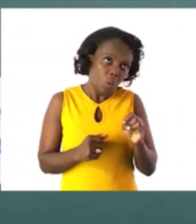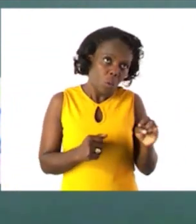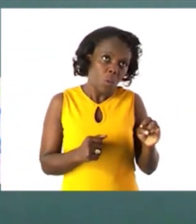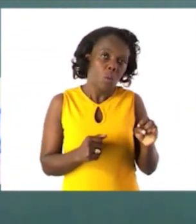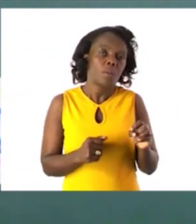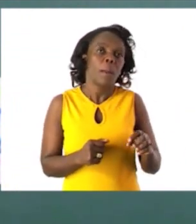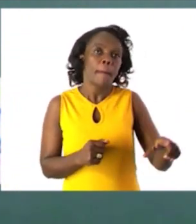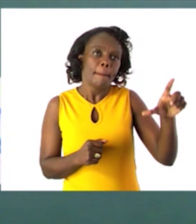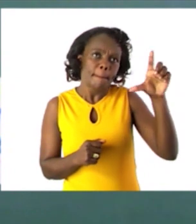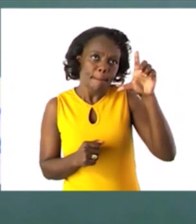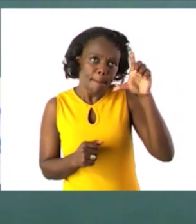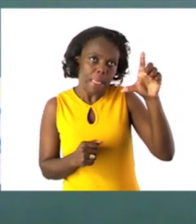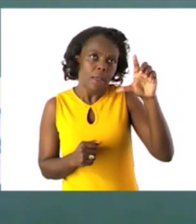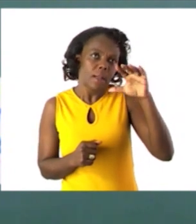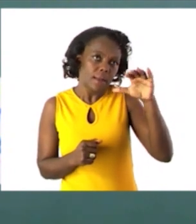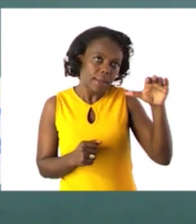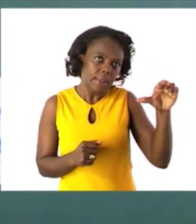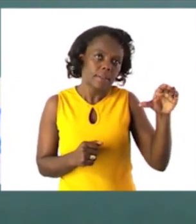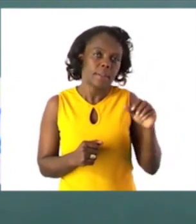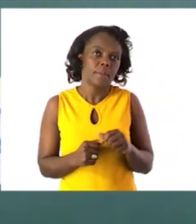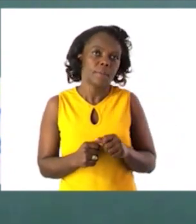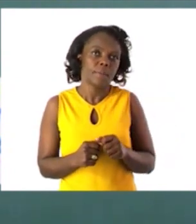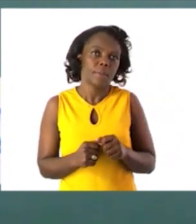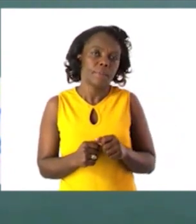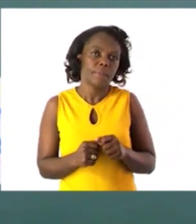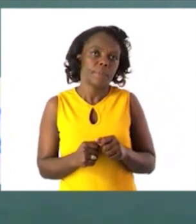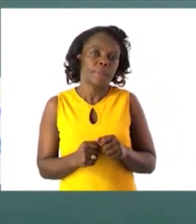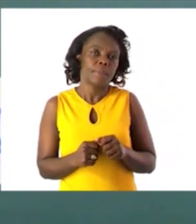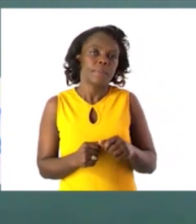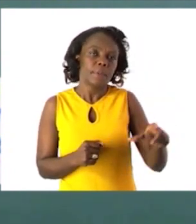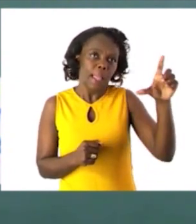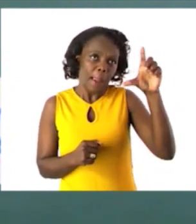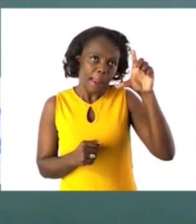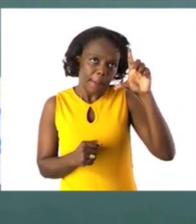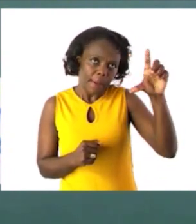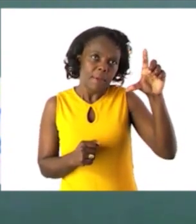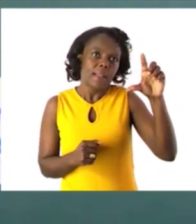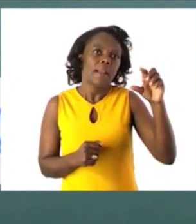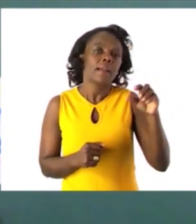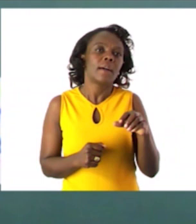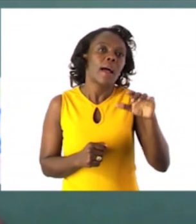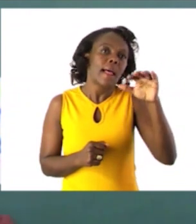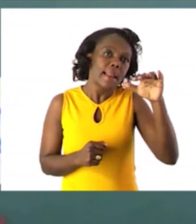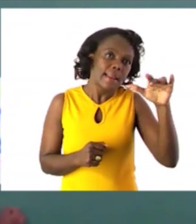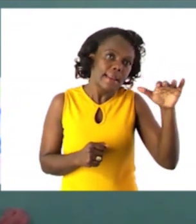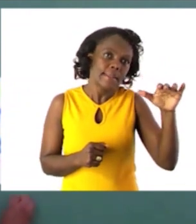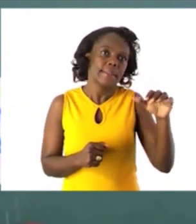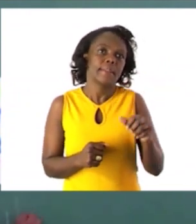written in big letters. That is what we call capital letter. Capital